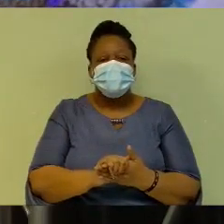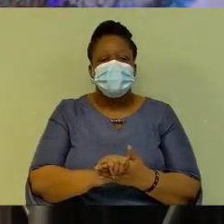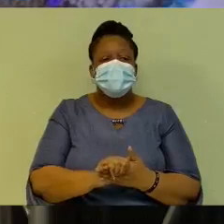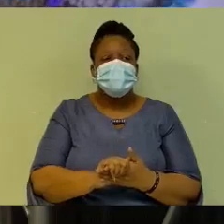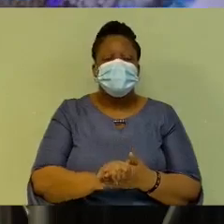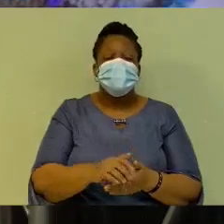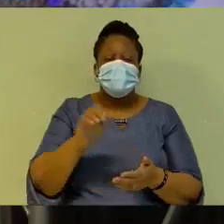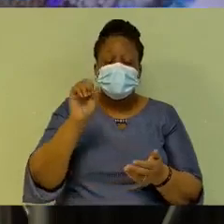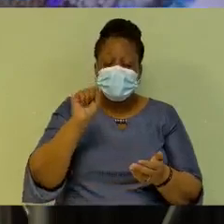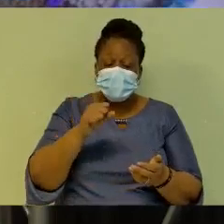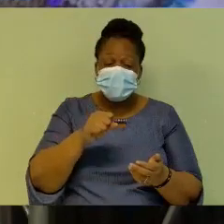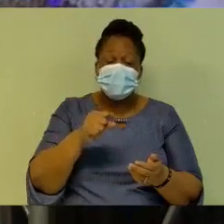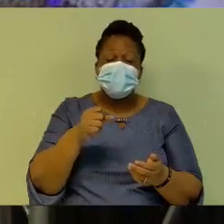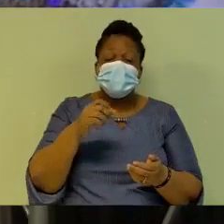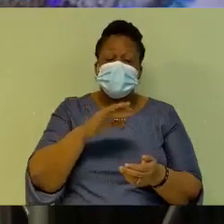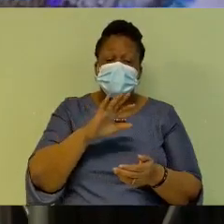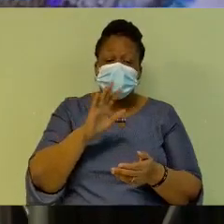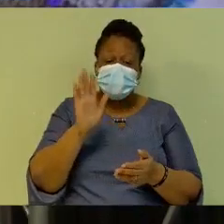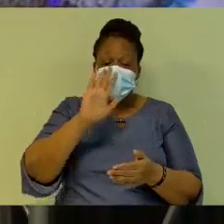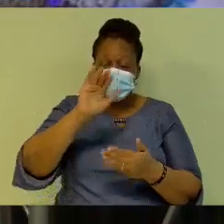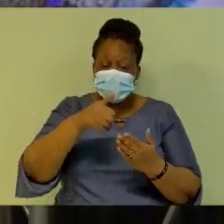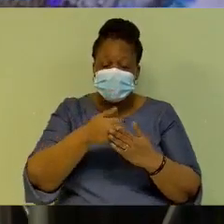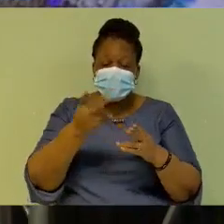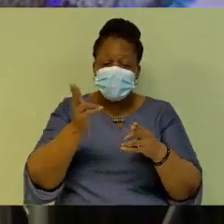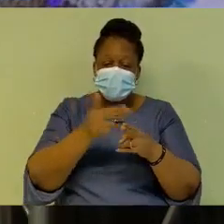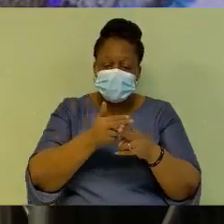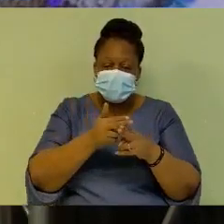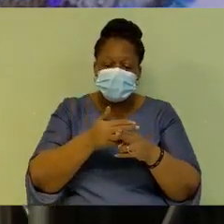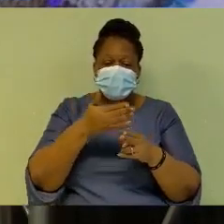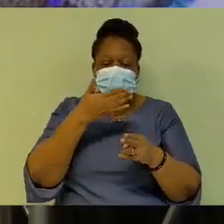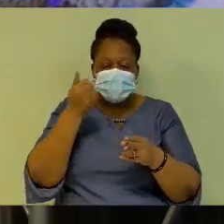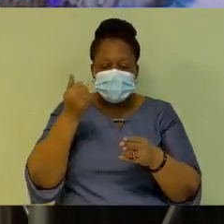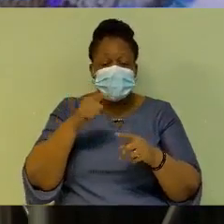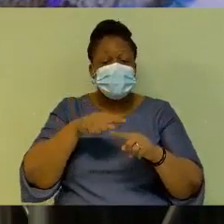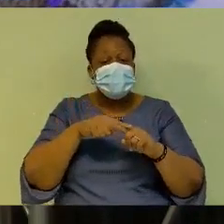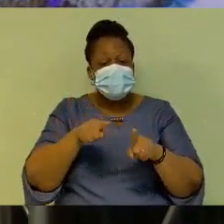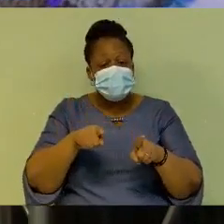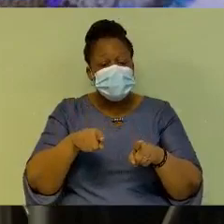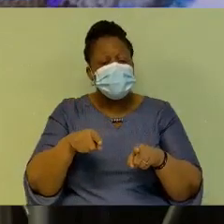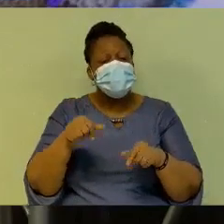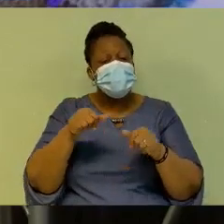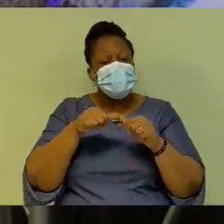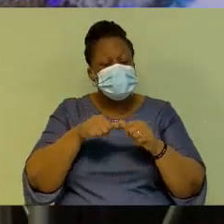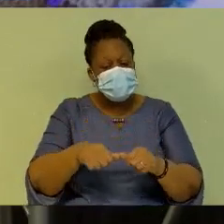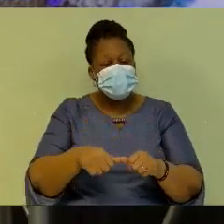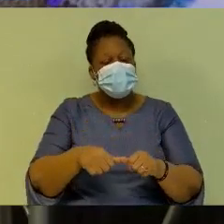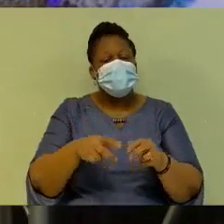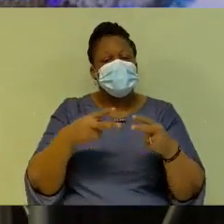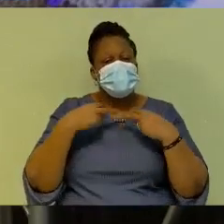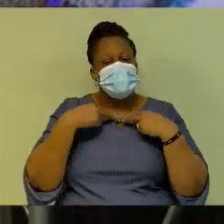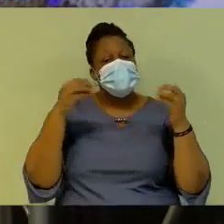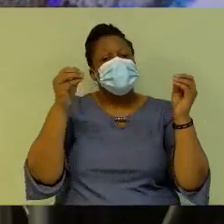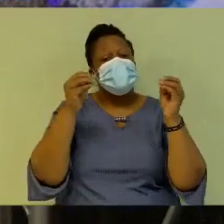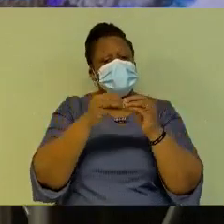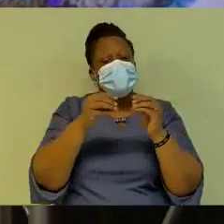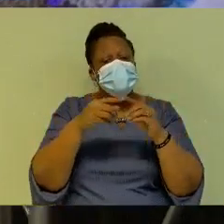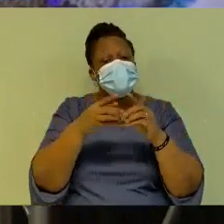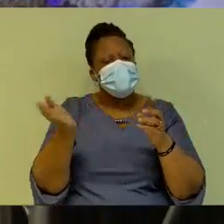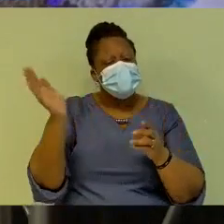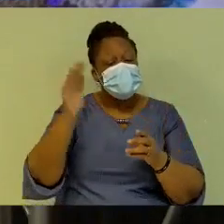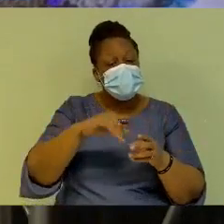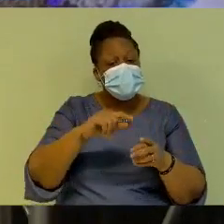we'll continue to keep the Cuban nurses here until we are sure that we are safely out of this pandemic.